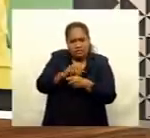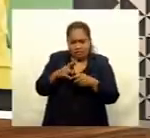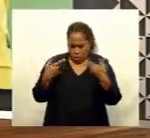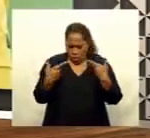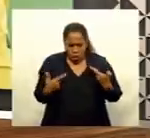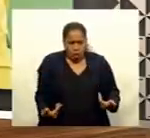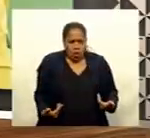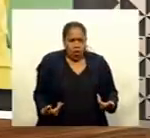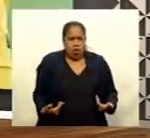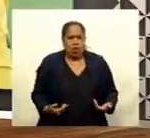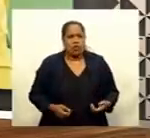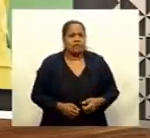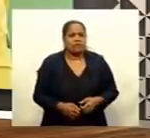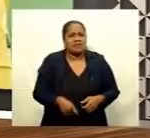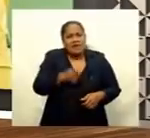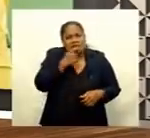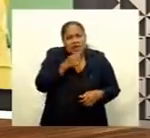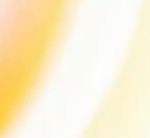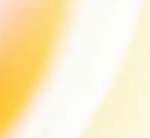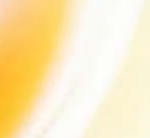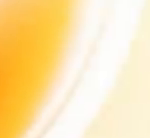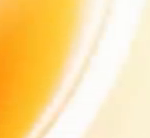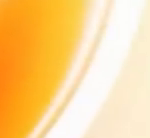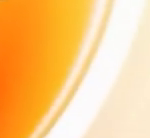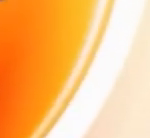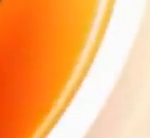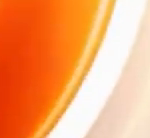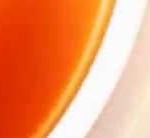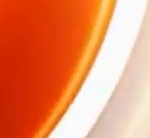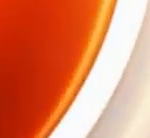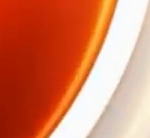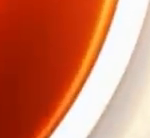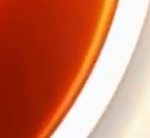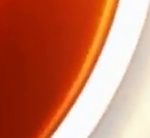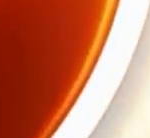the shirt, but for a few words on the inside.